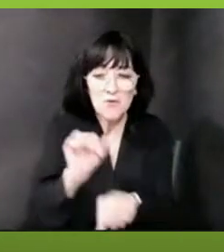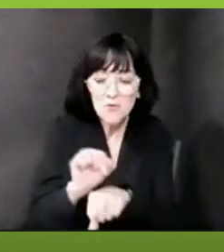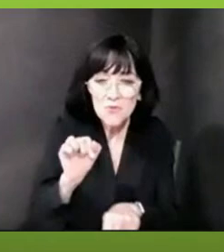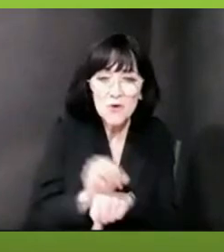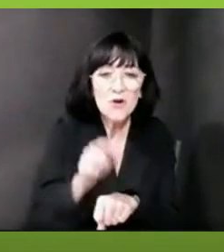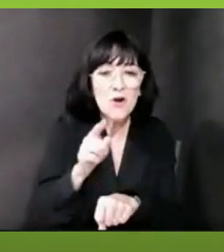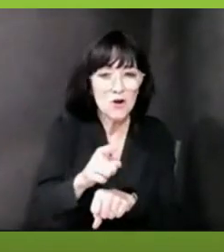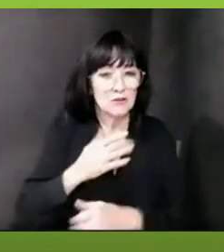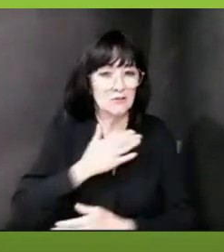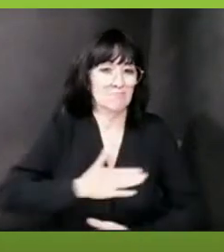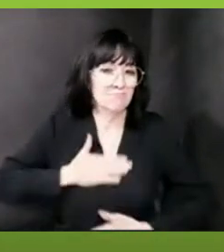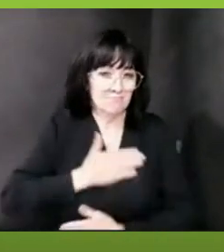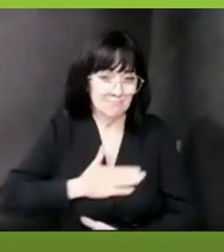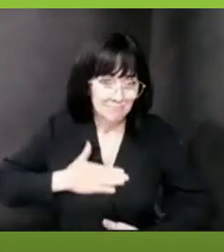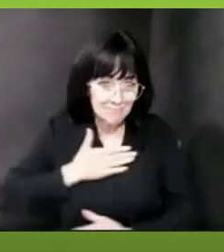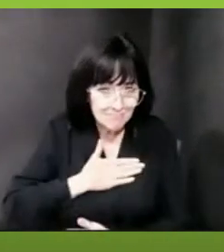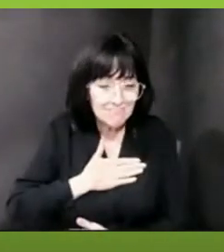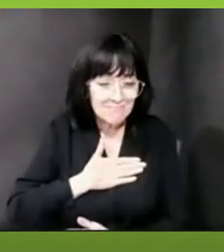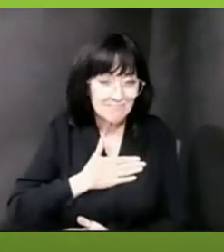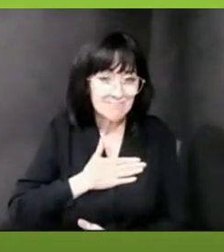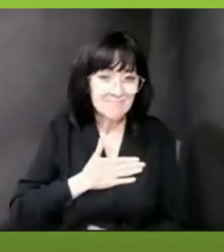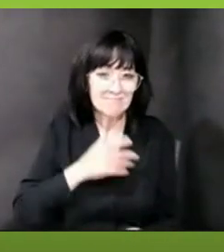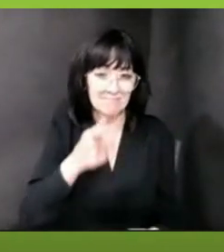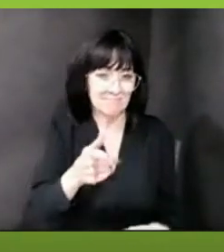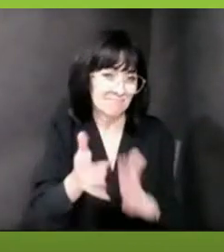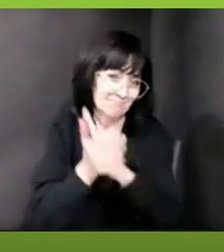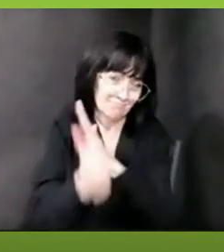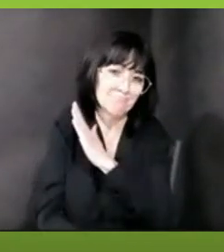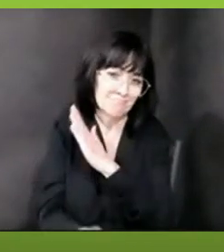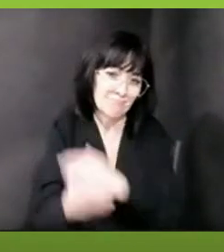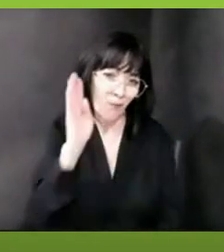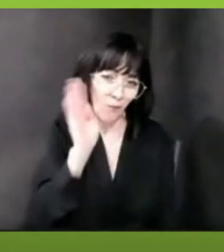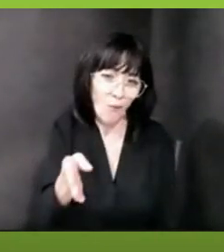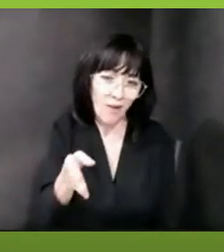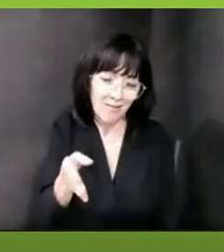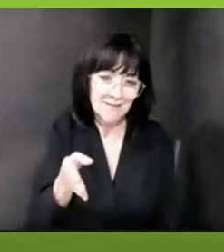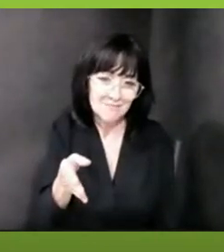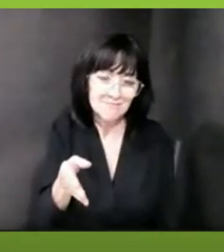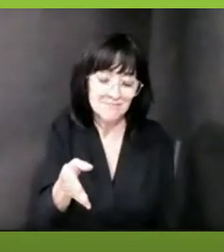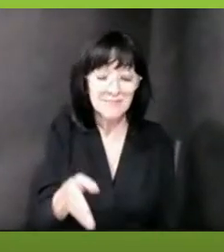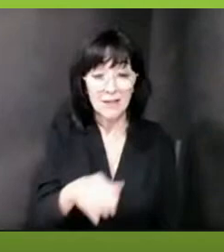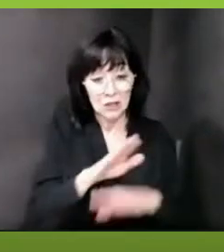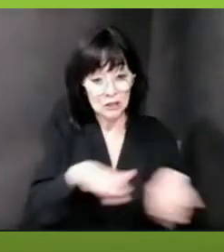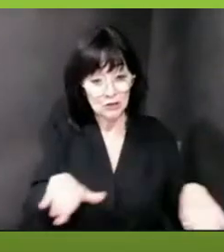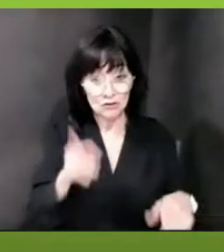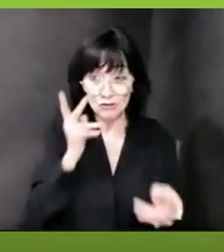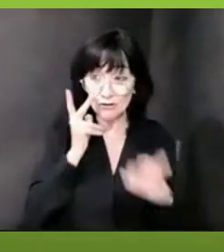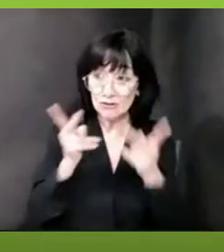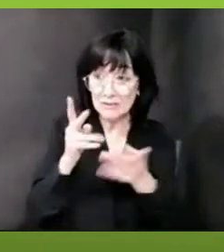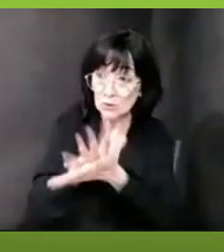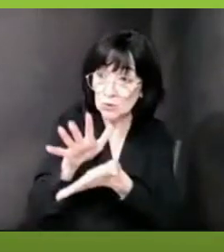to be fun and engaging and they feel safe, they're going to want to come to school every single day.